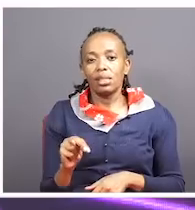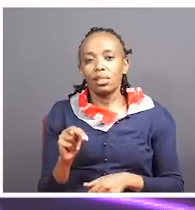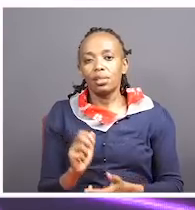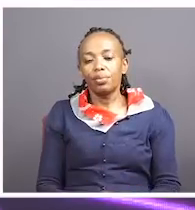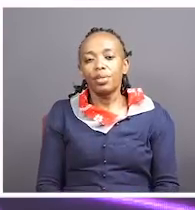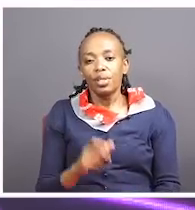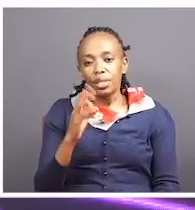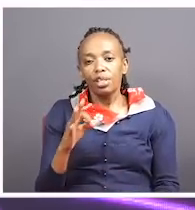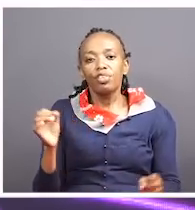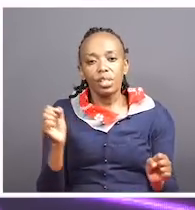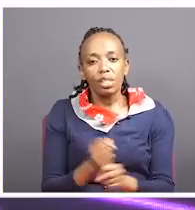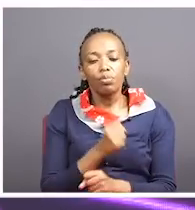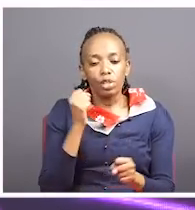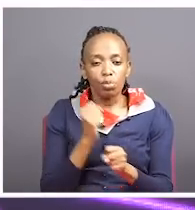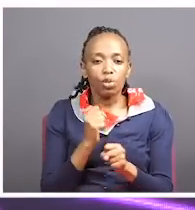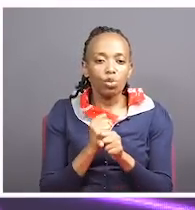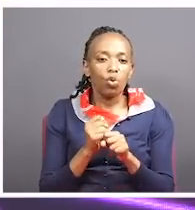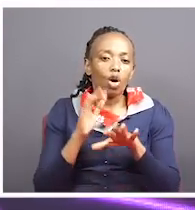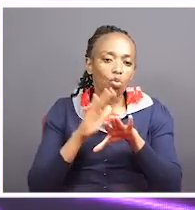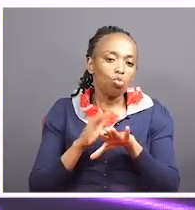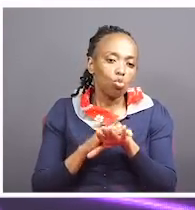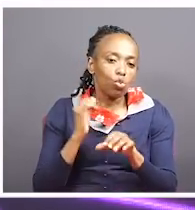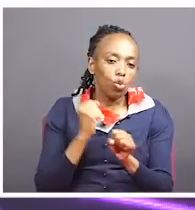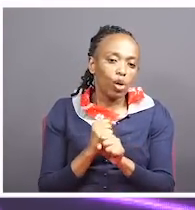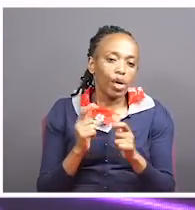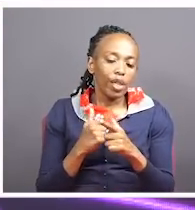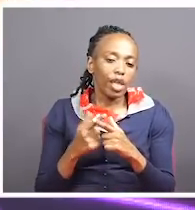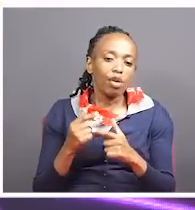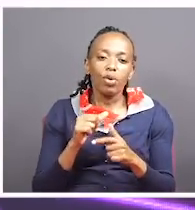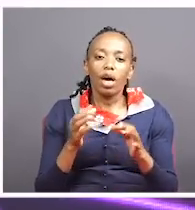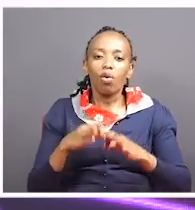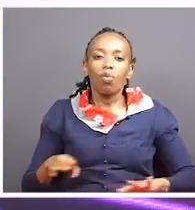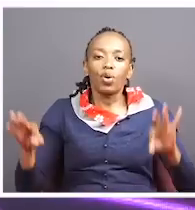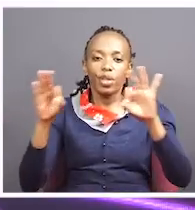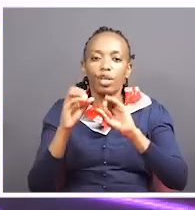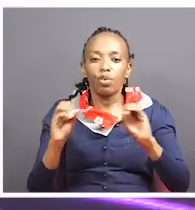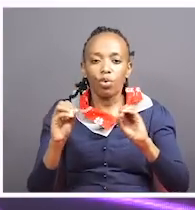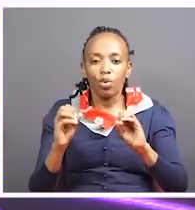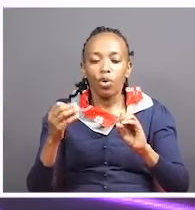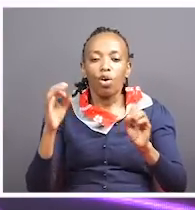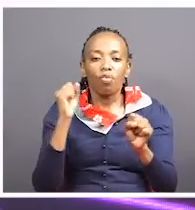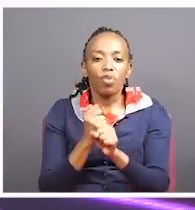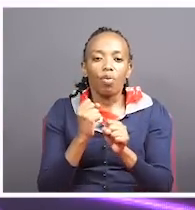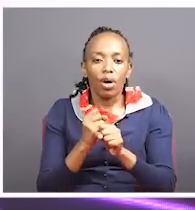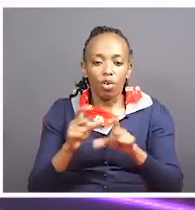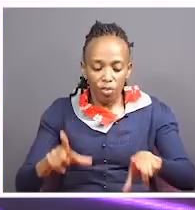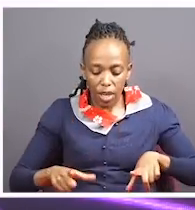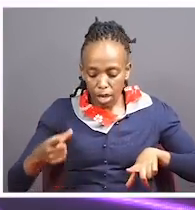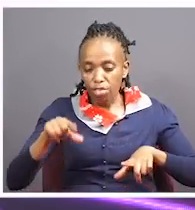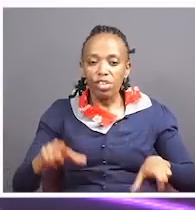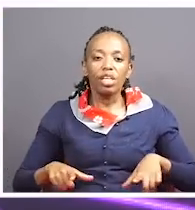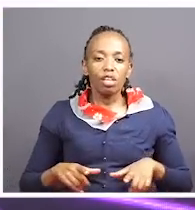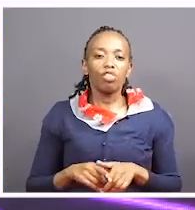Jr. If we can't do a good job, we are not worthy of the work or the life we